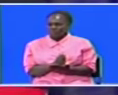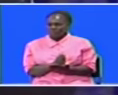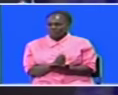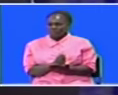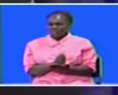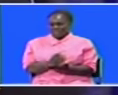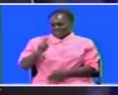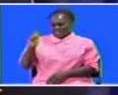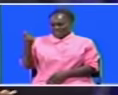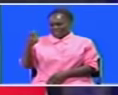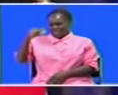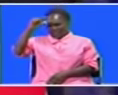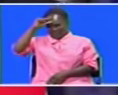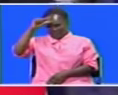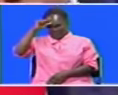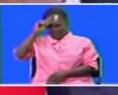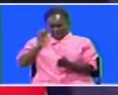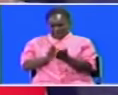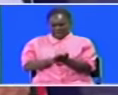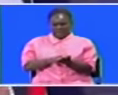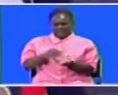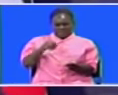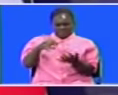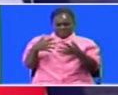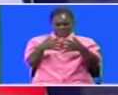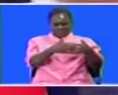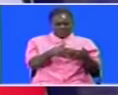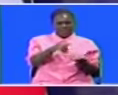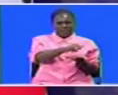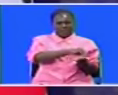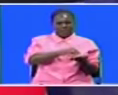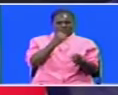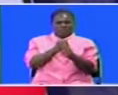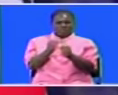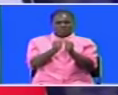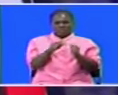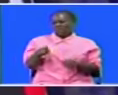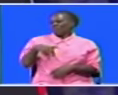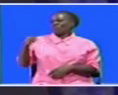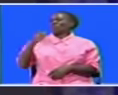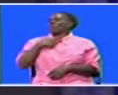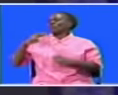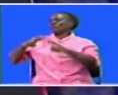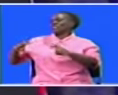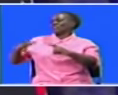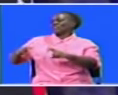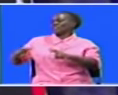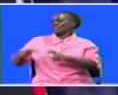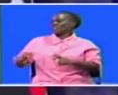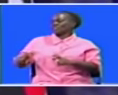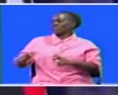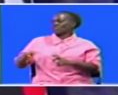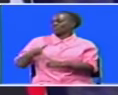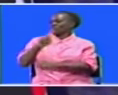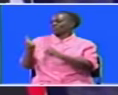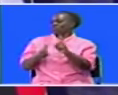That the Kenyan government and the US government have colluded. Na huyu anasema anaenda nataka kwenda ku interrogate